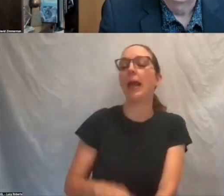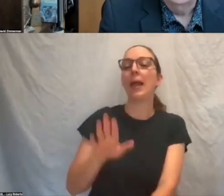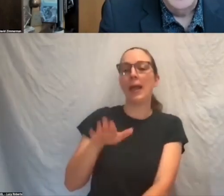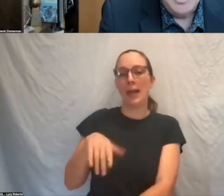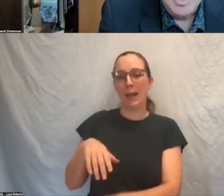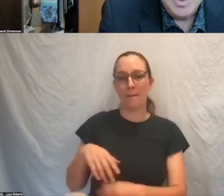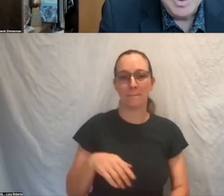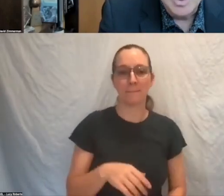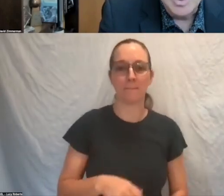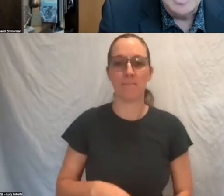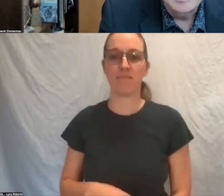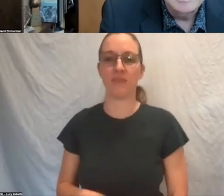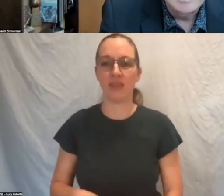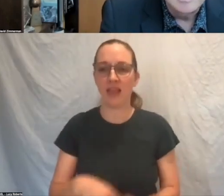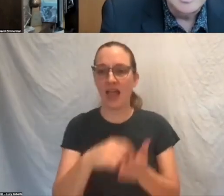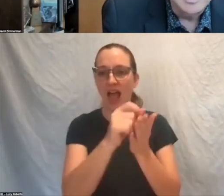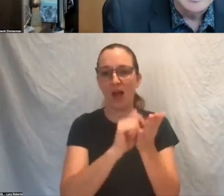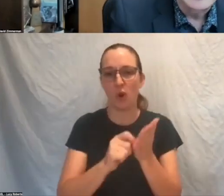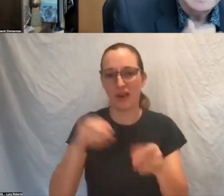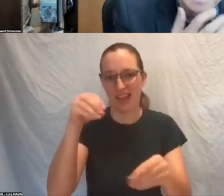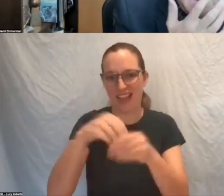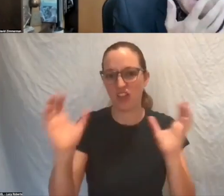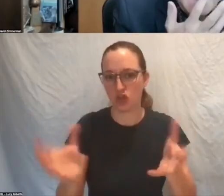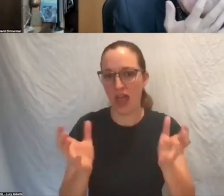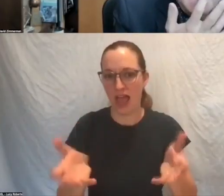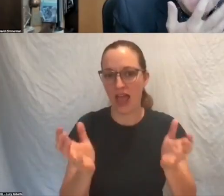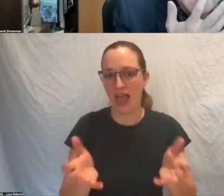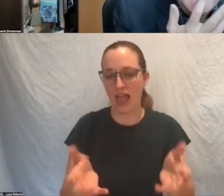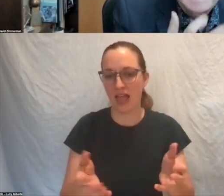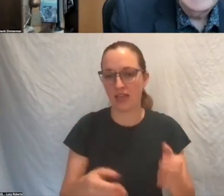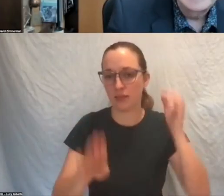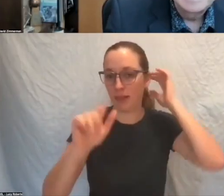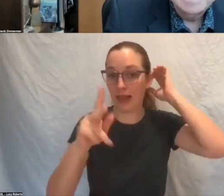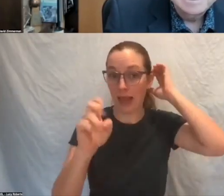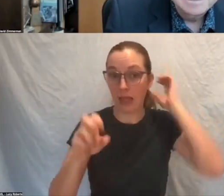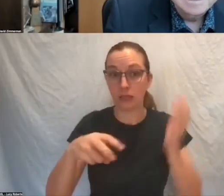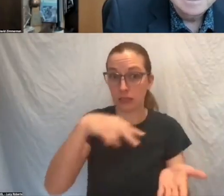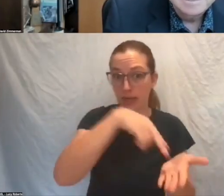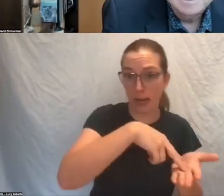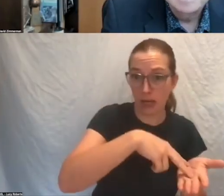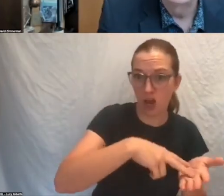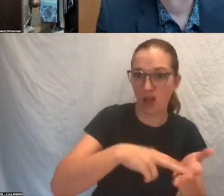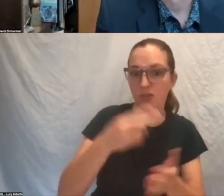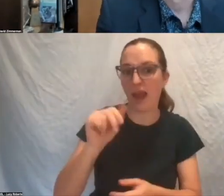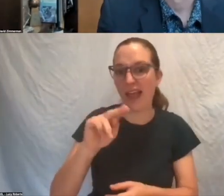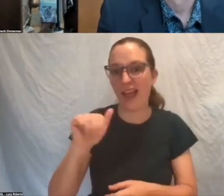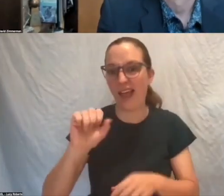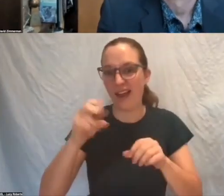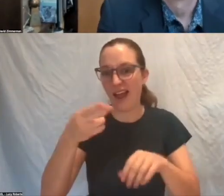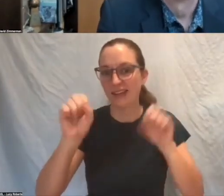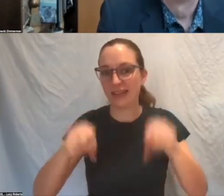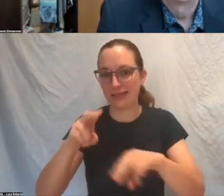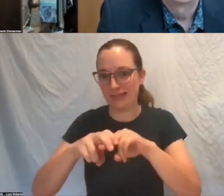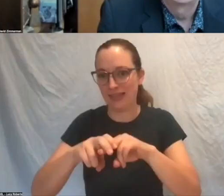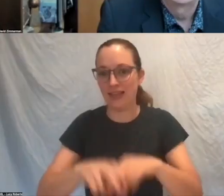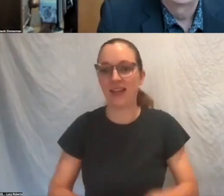Jay actually wrote them in the chat. So actually, Blake, why don't you stand up so Hannah can sit where? Remember your question. Yeah, I'll be